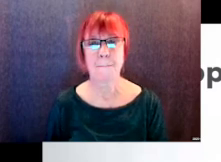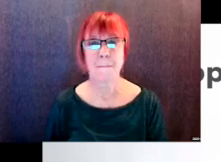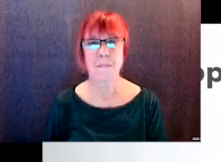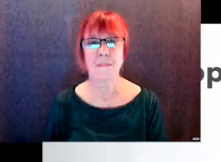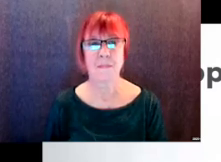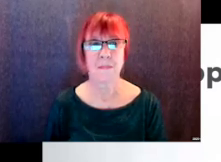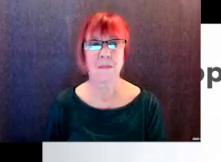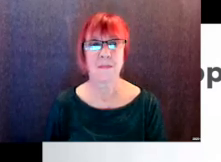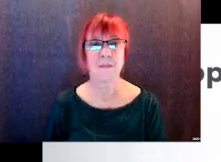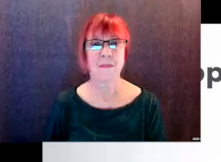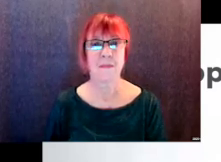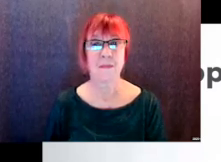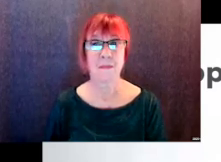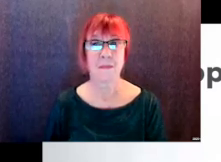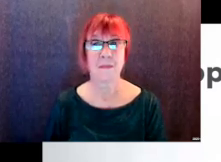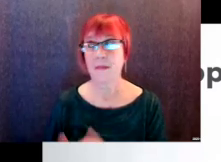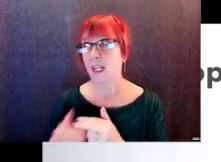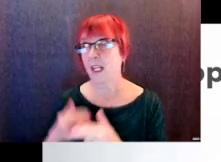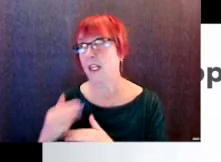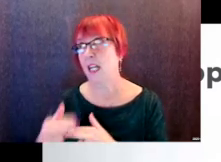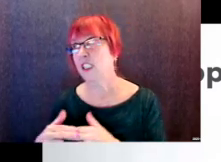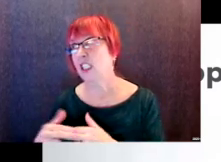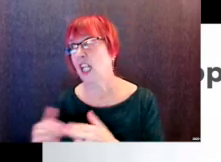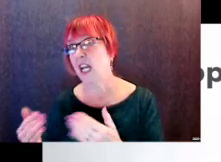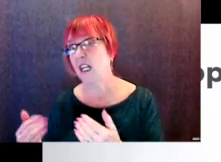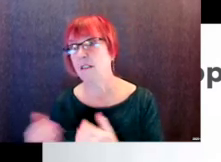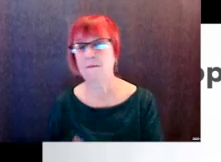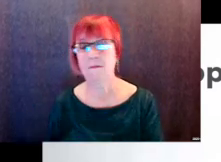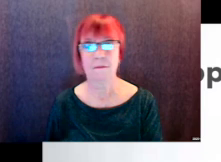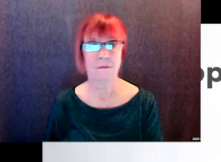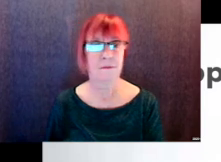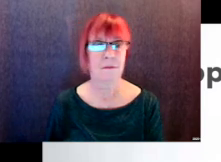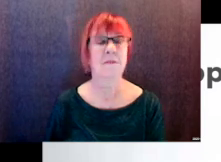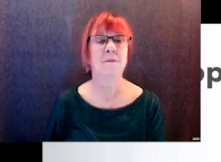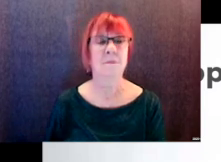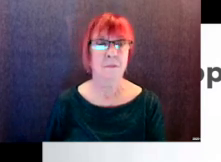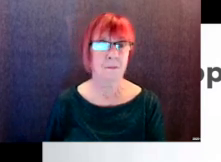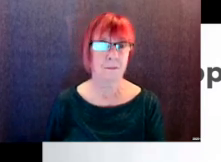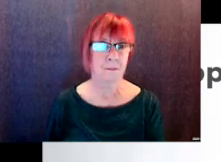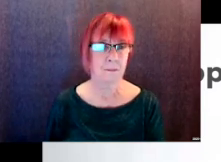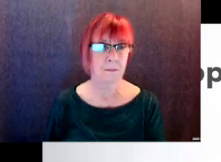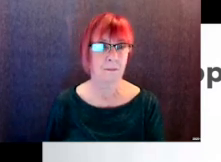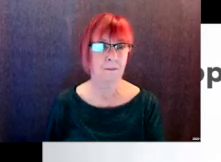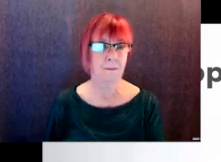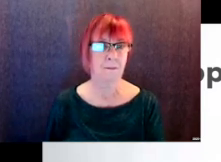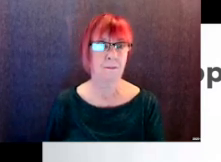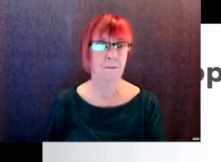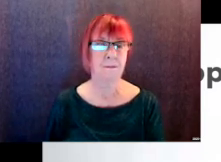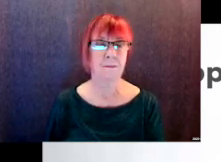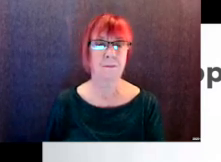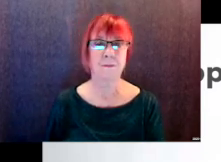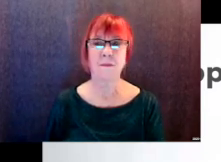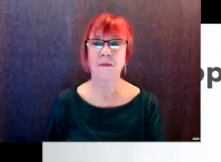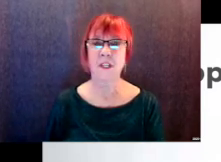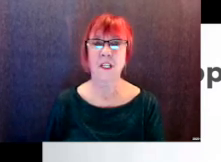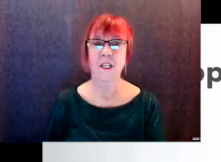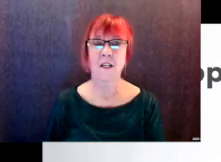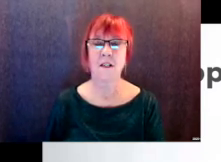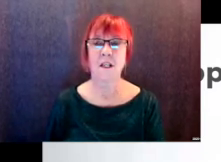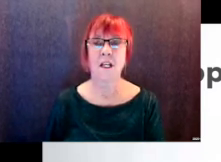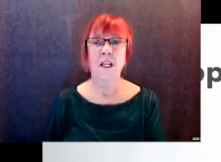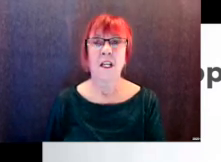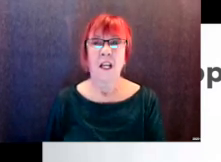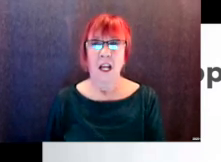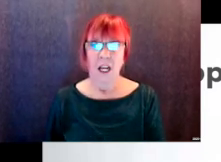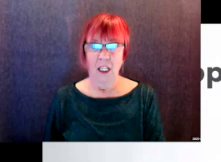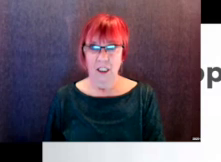process, beginning now. If you or your group are interested in scheduling a meeting, please fill out